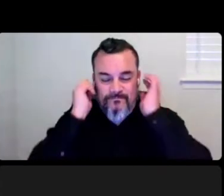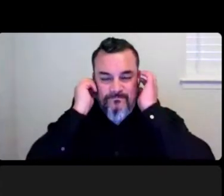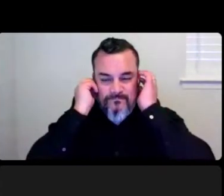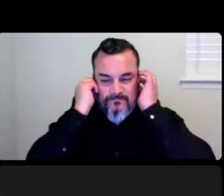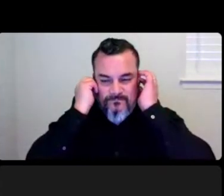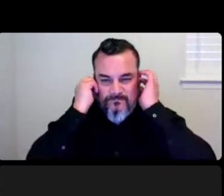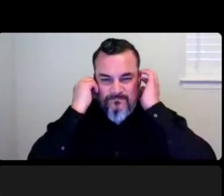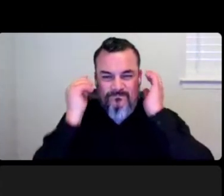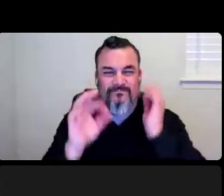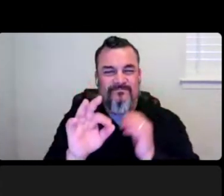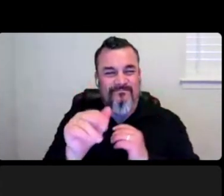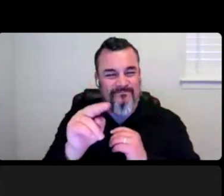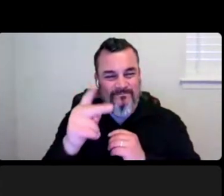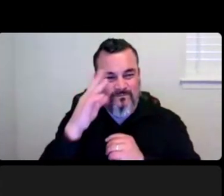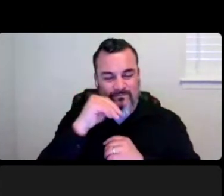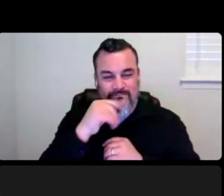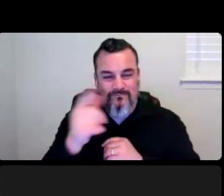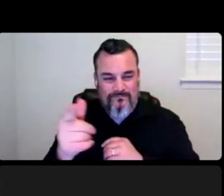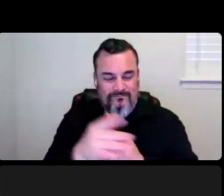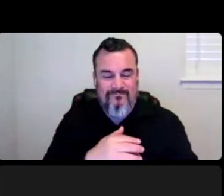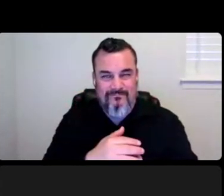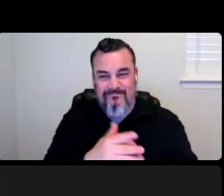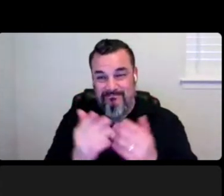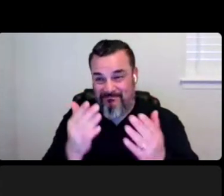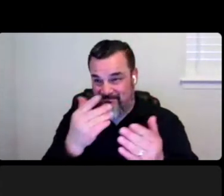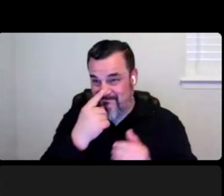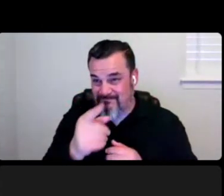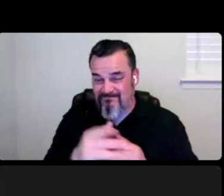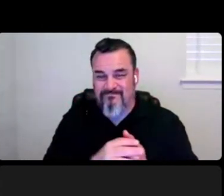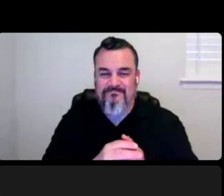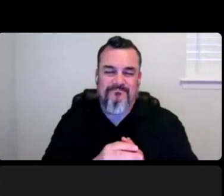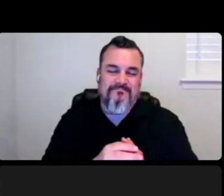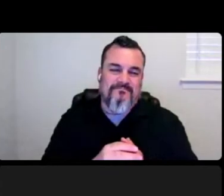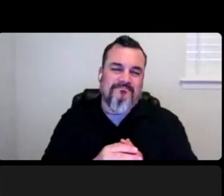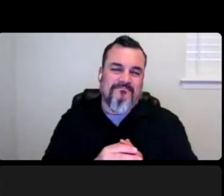Frank, why don't you go next? Would you? Sure. Yeah.